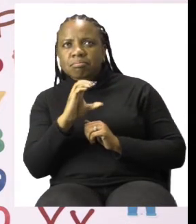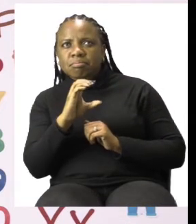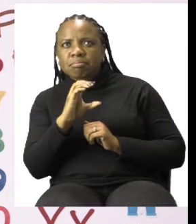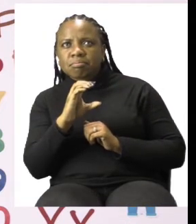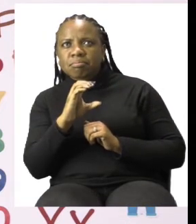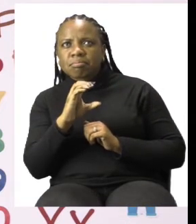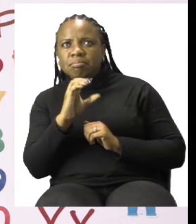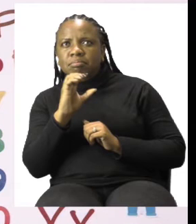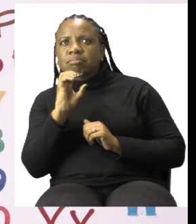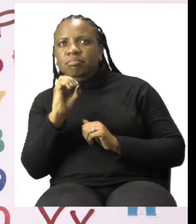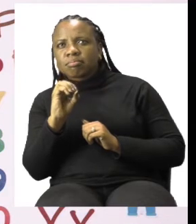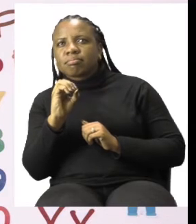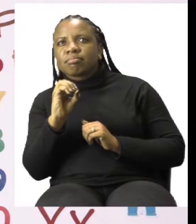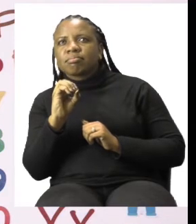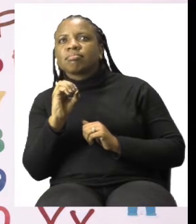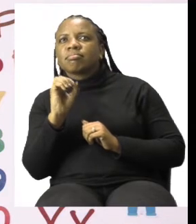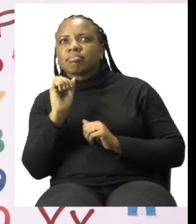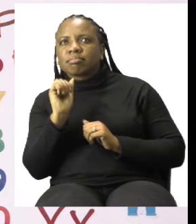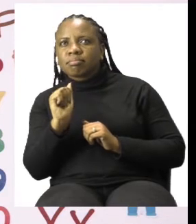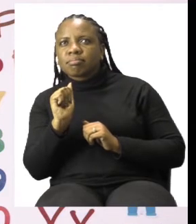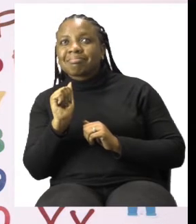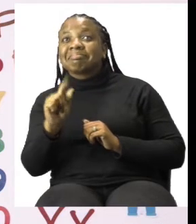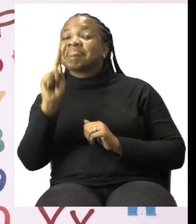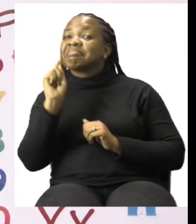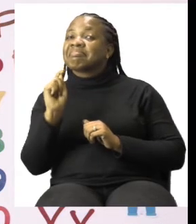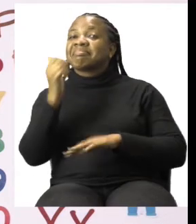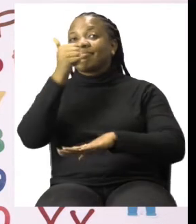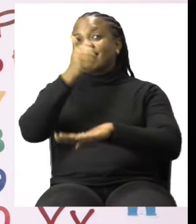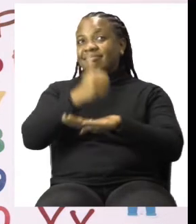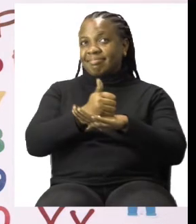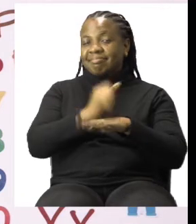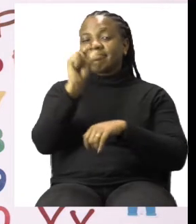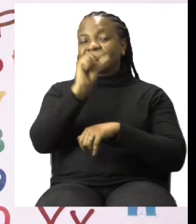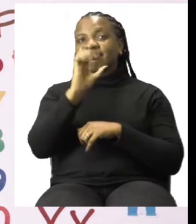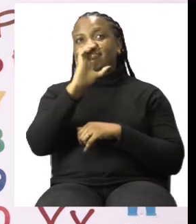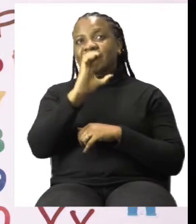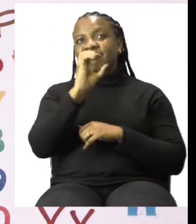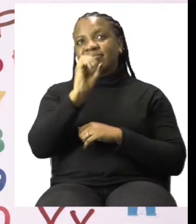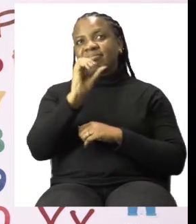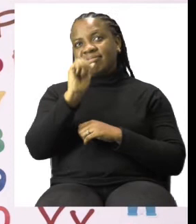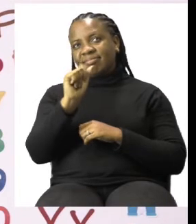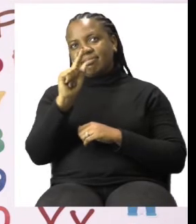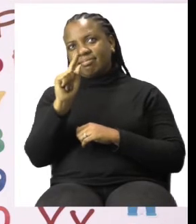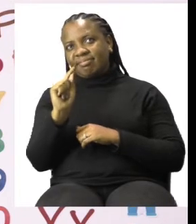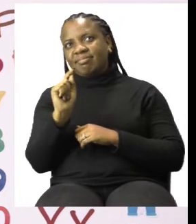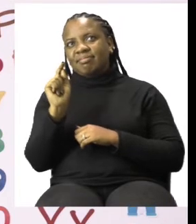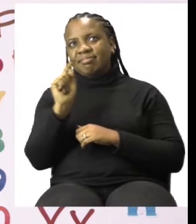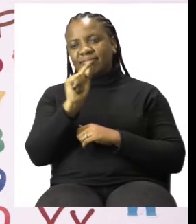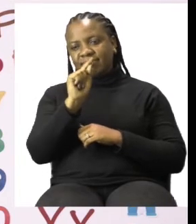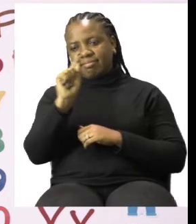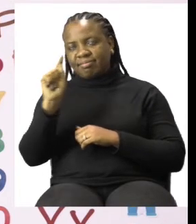C and an O and an A and a T, so that means this is the